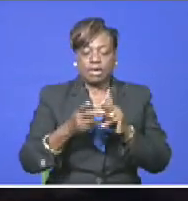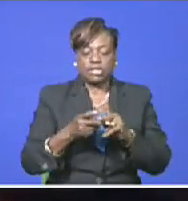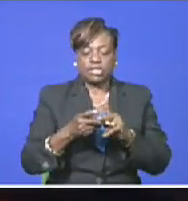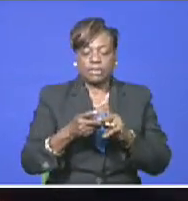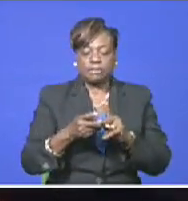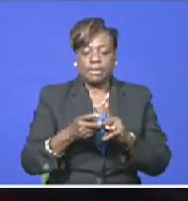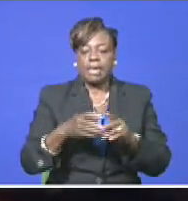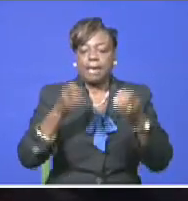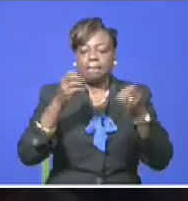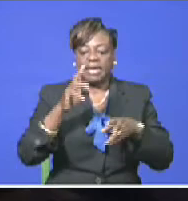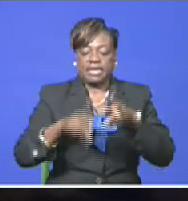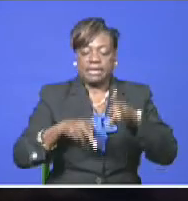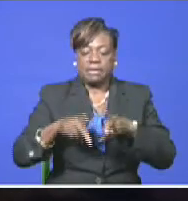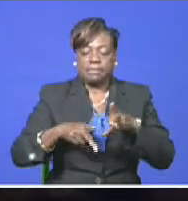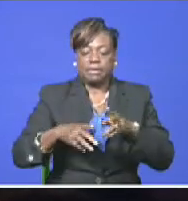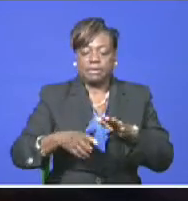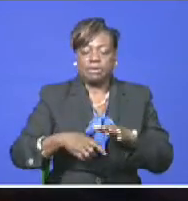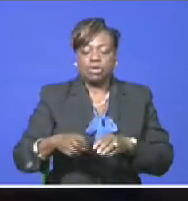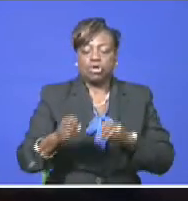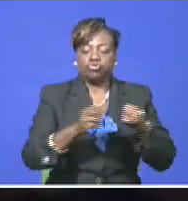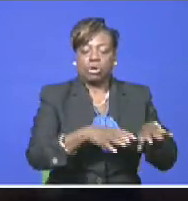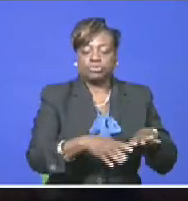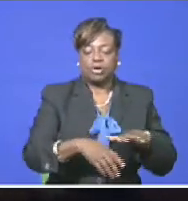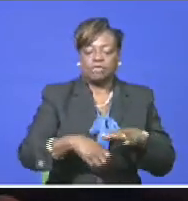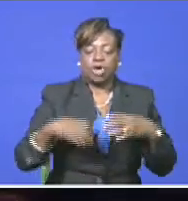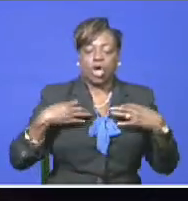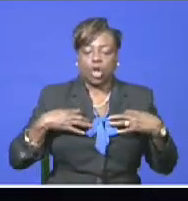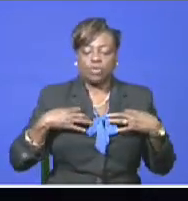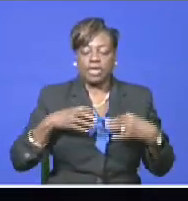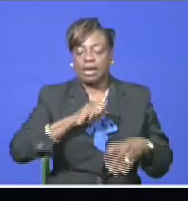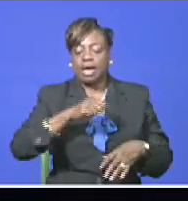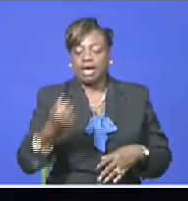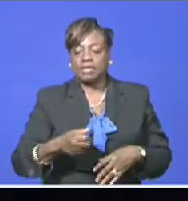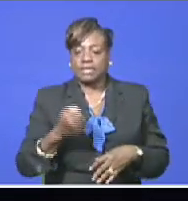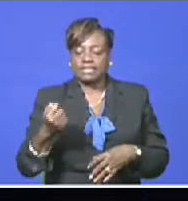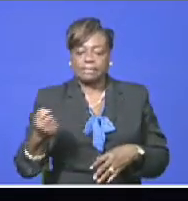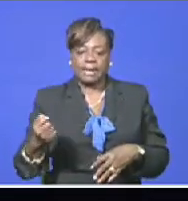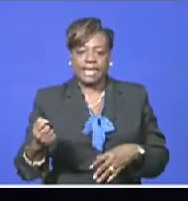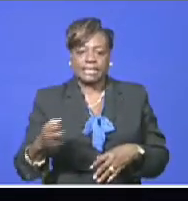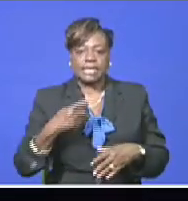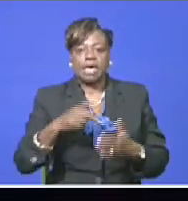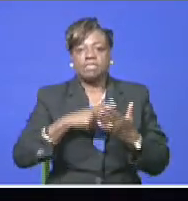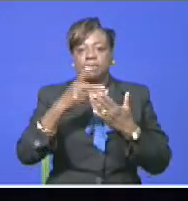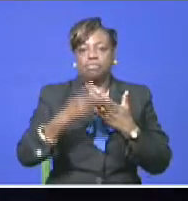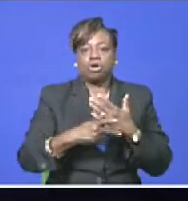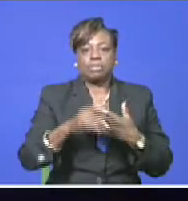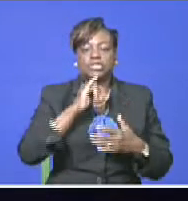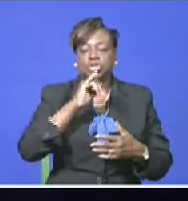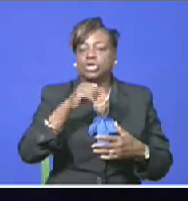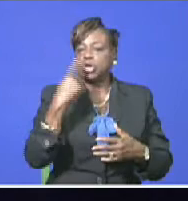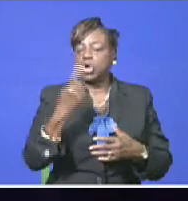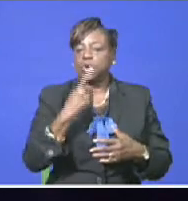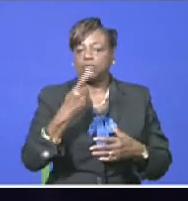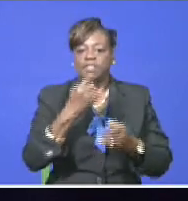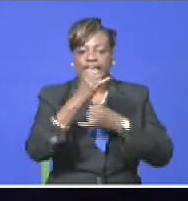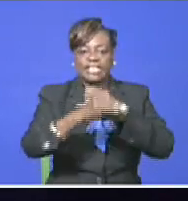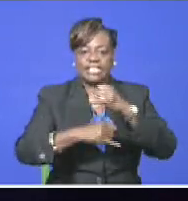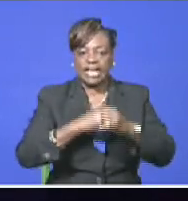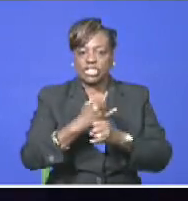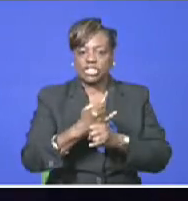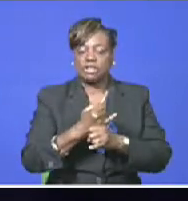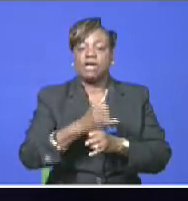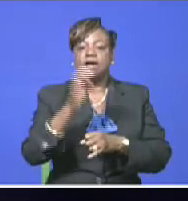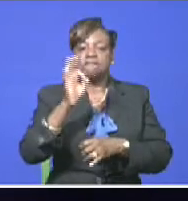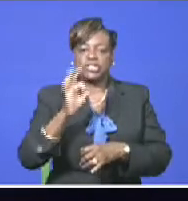off donations and clothing and other supplies. Now, this program is not only a major thrust of the International Fraternities